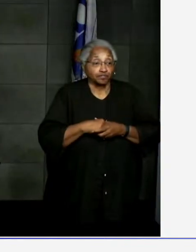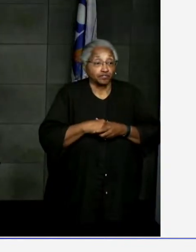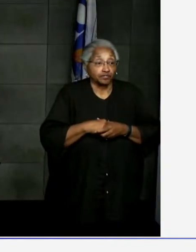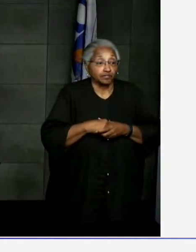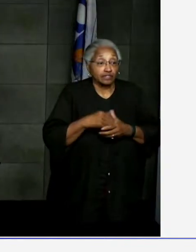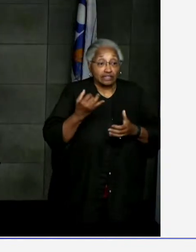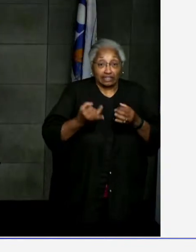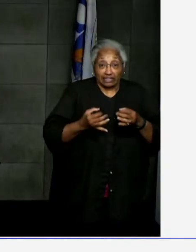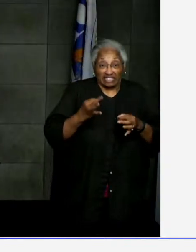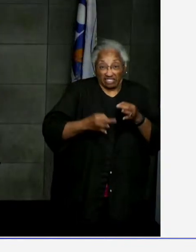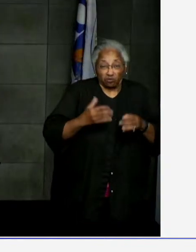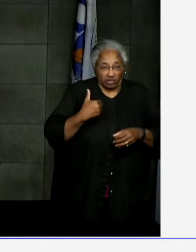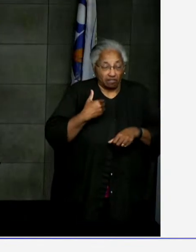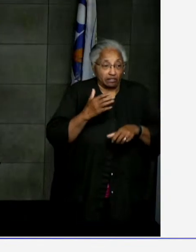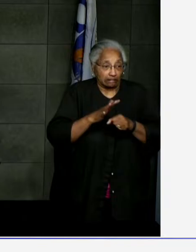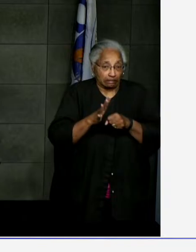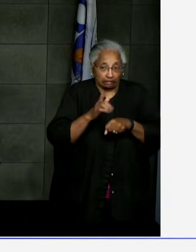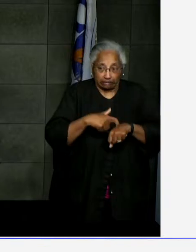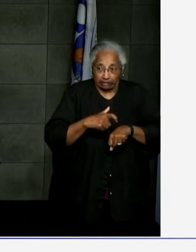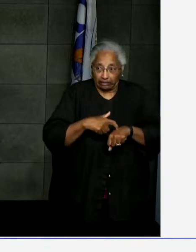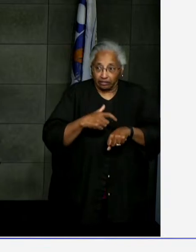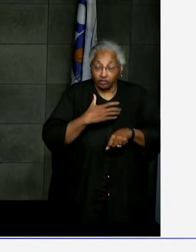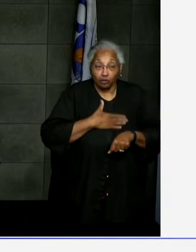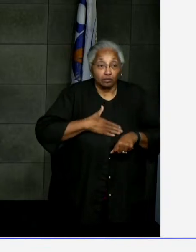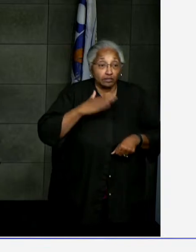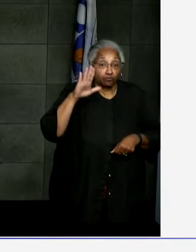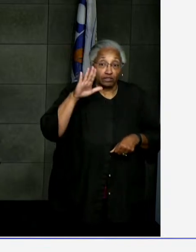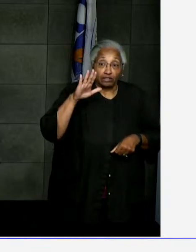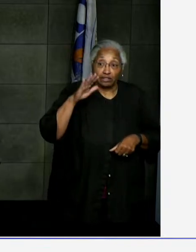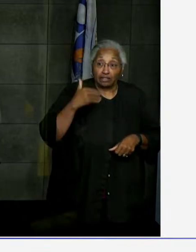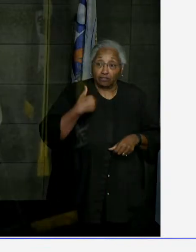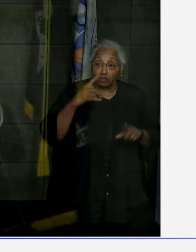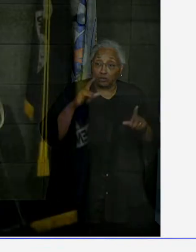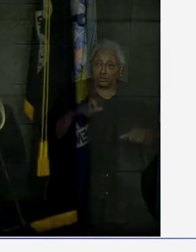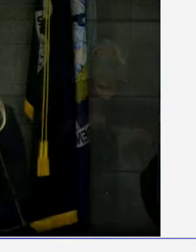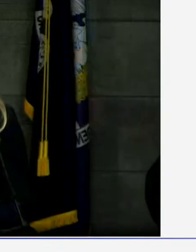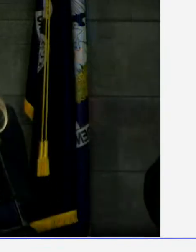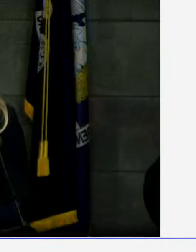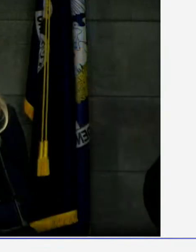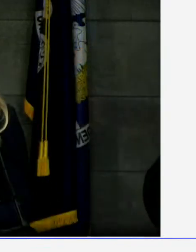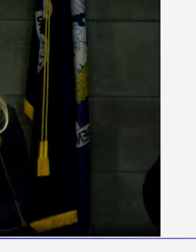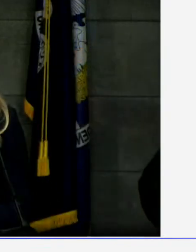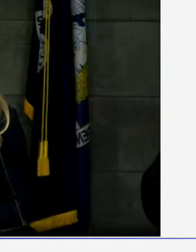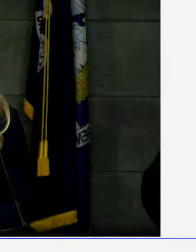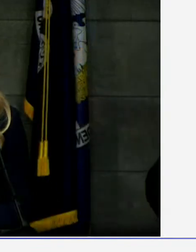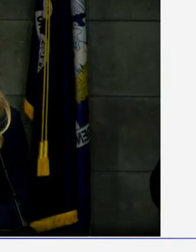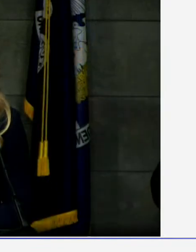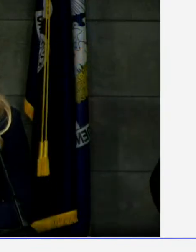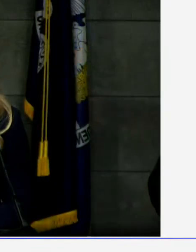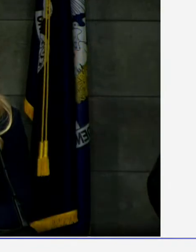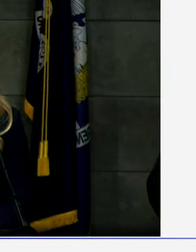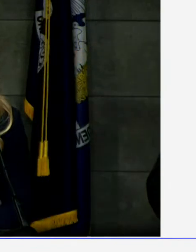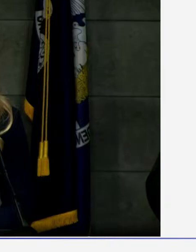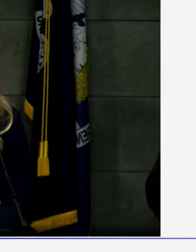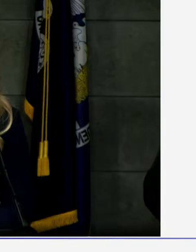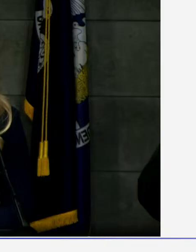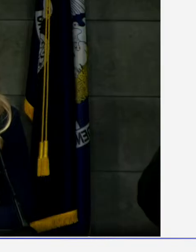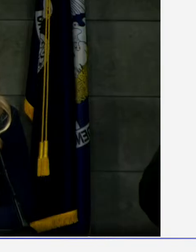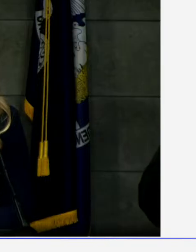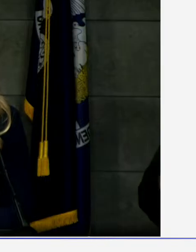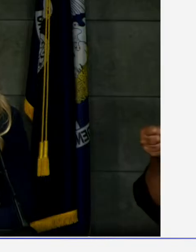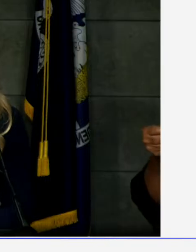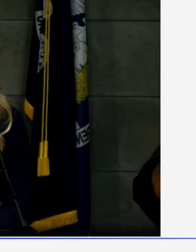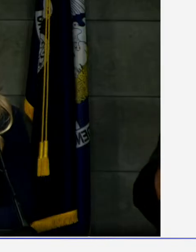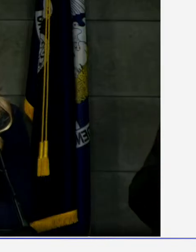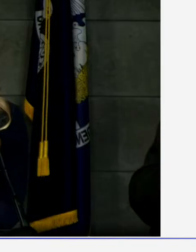time allows. So with that, please raise your hand if you have a question, and our comms team will run over the microphone to you, and we'll bring